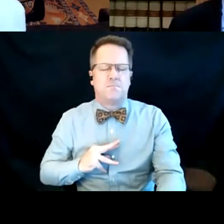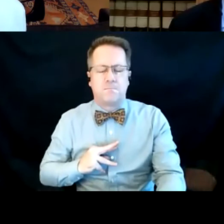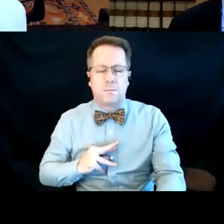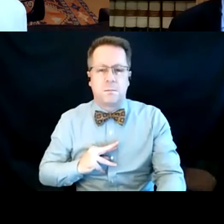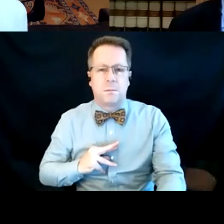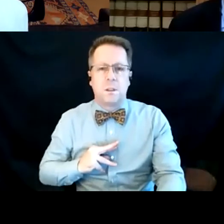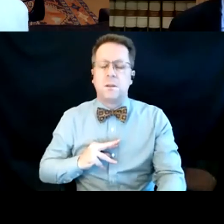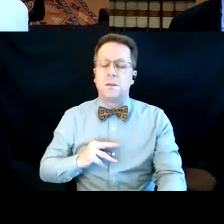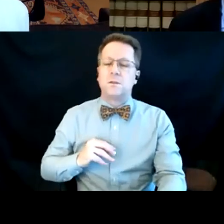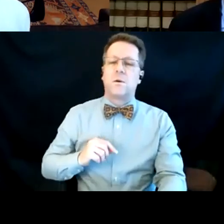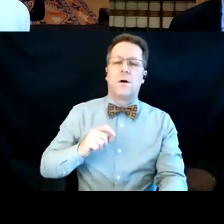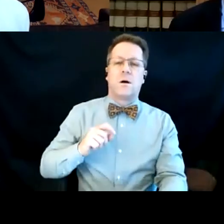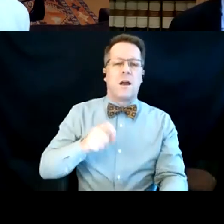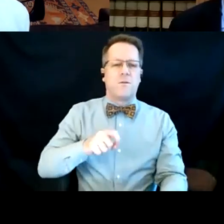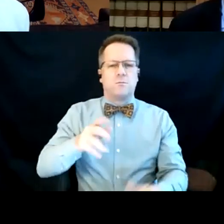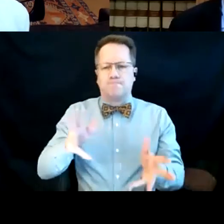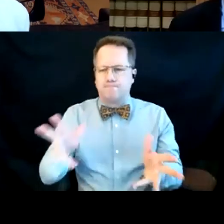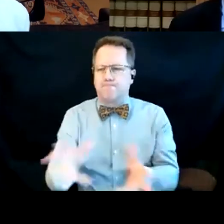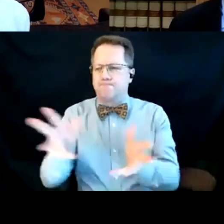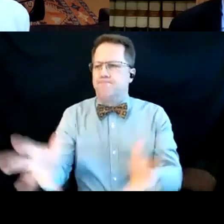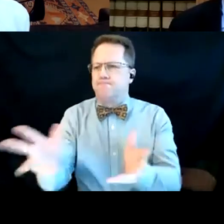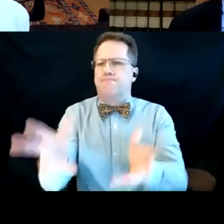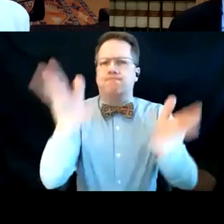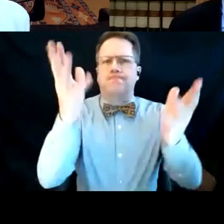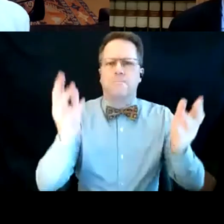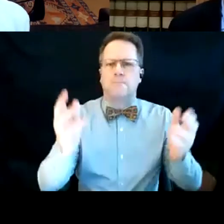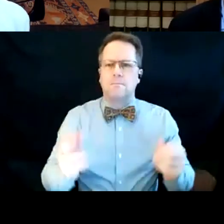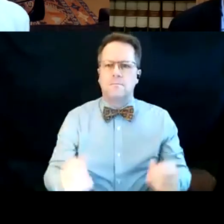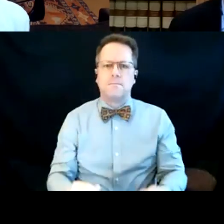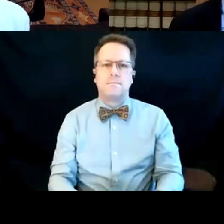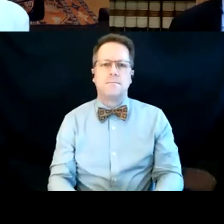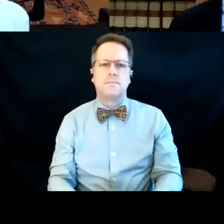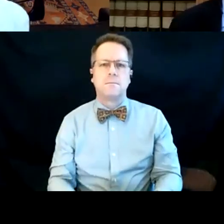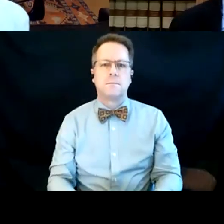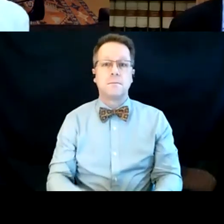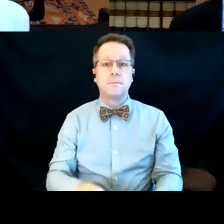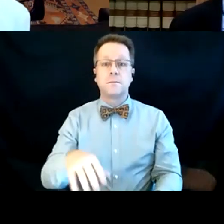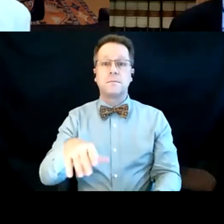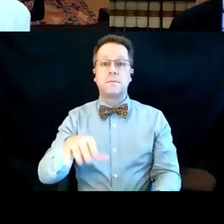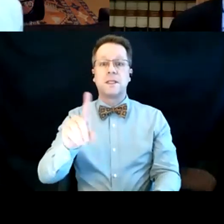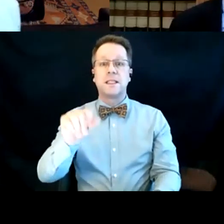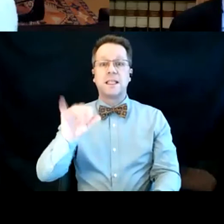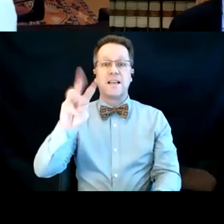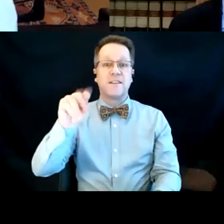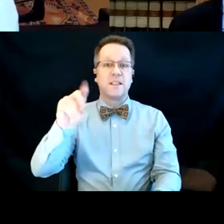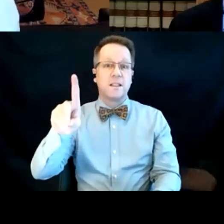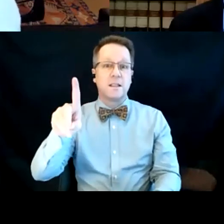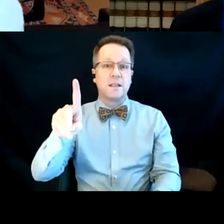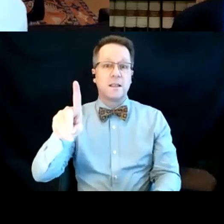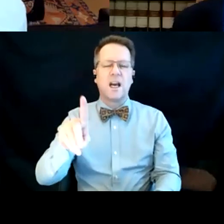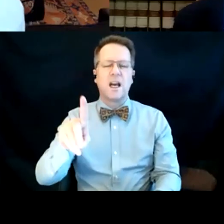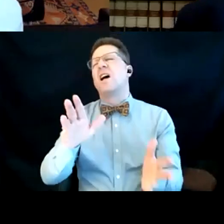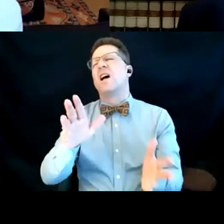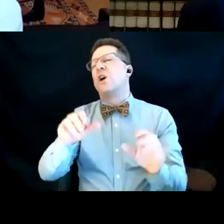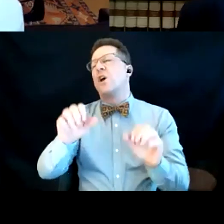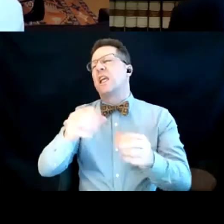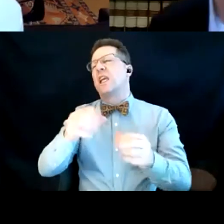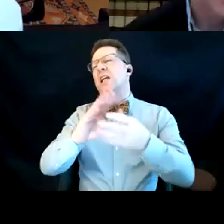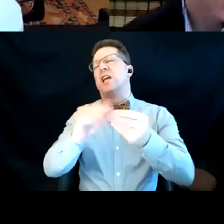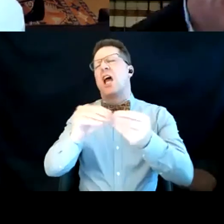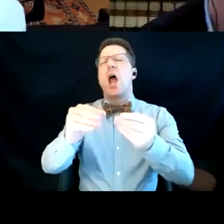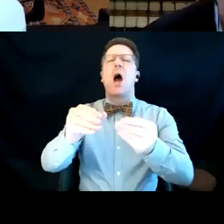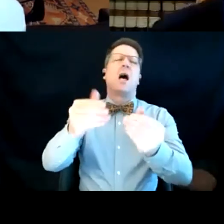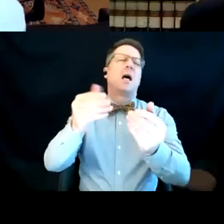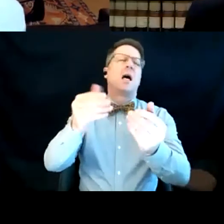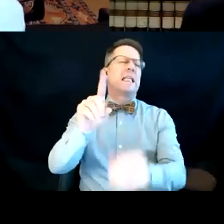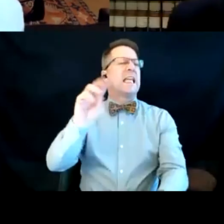people. I love that. David, we could just say, read David Cole's book, Engines of Liberty.